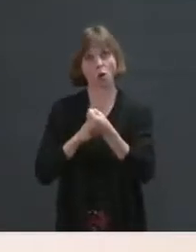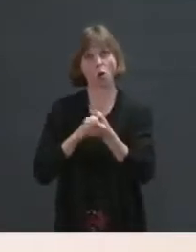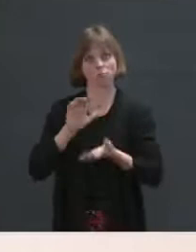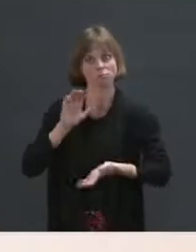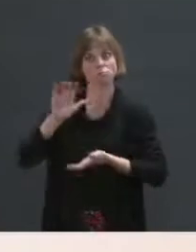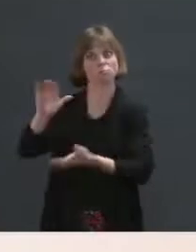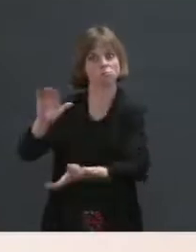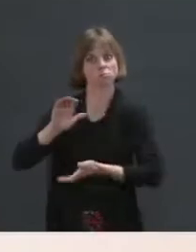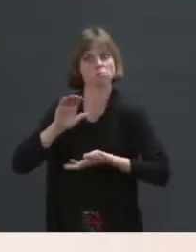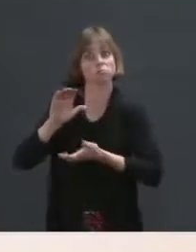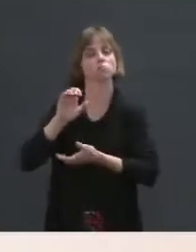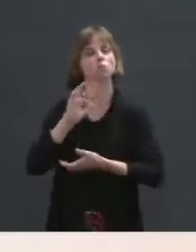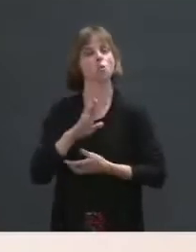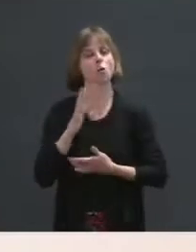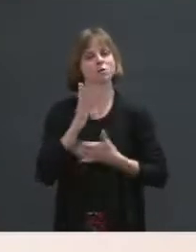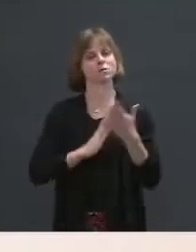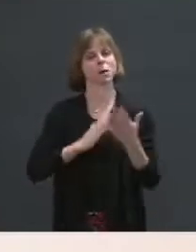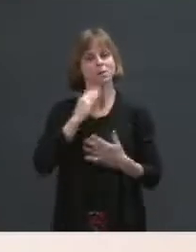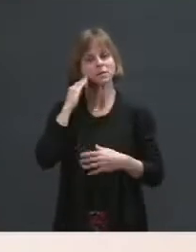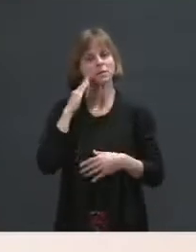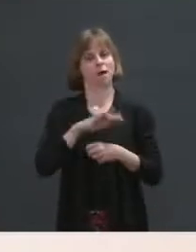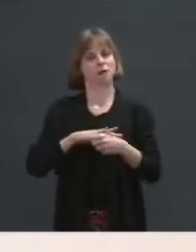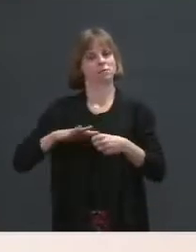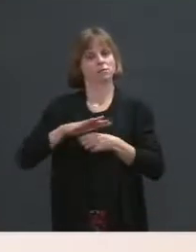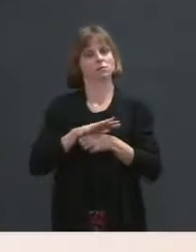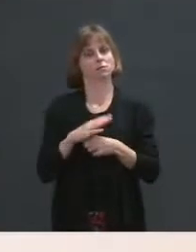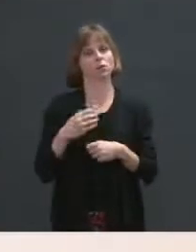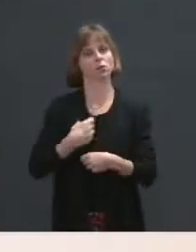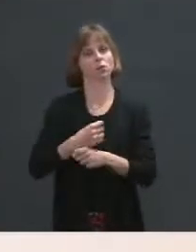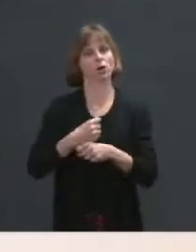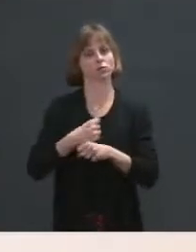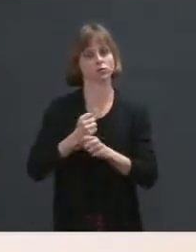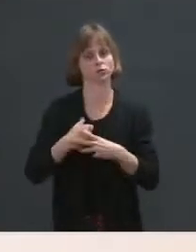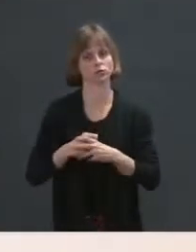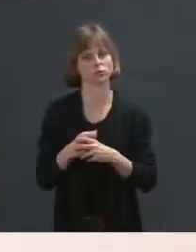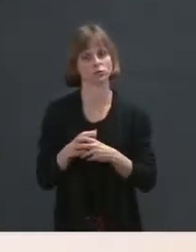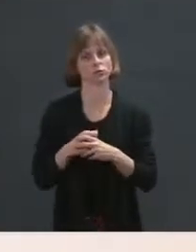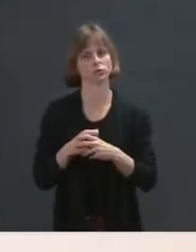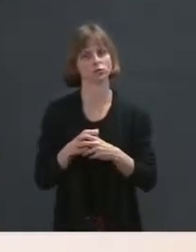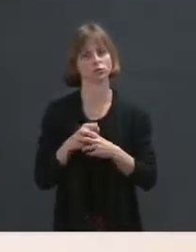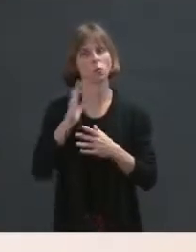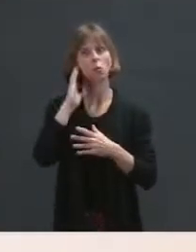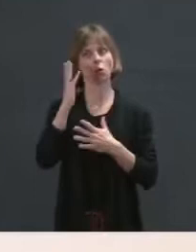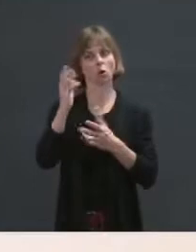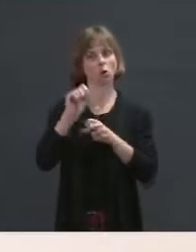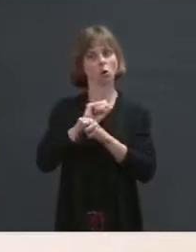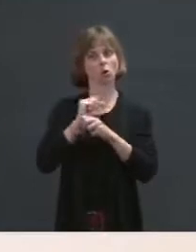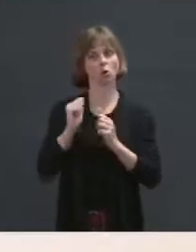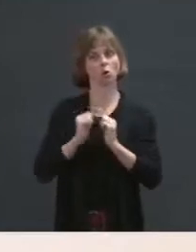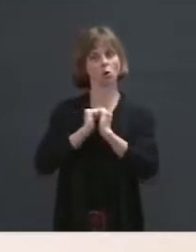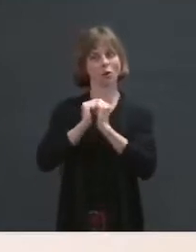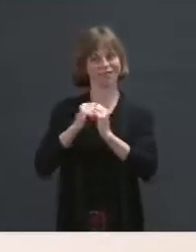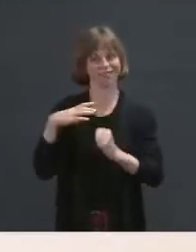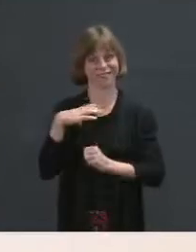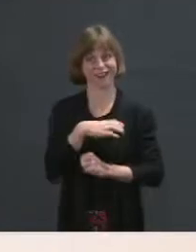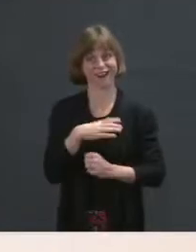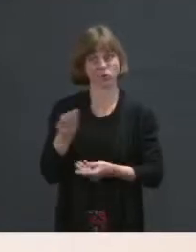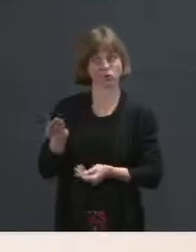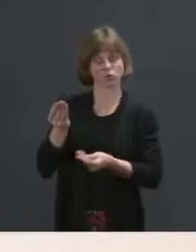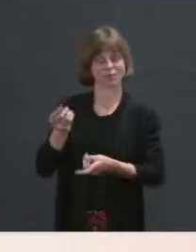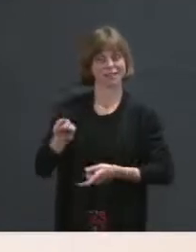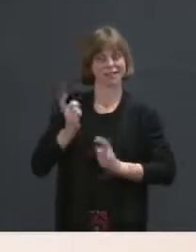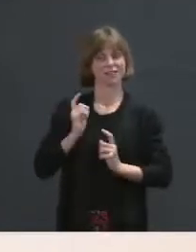level of domestic production. We are also going to be looking for opportunities to work with Congress to give us more tools so that we can improve